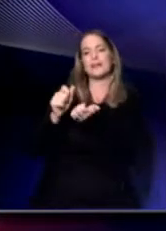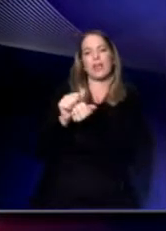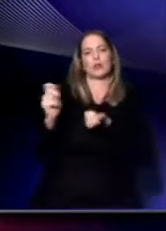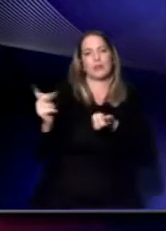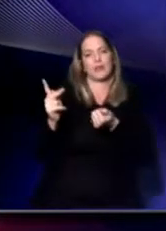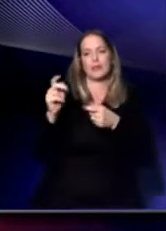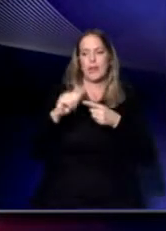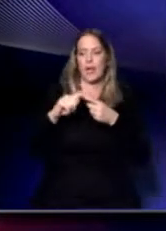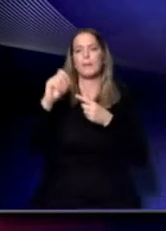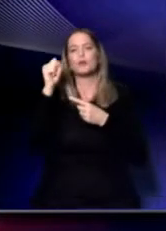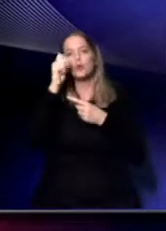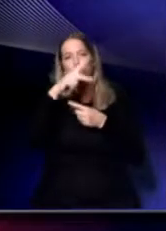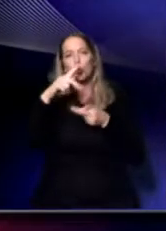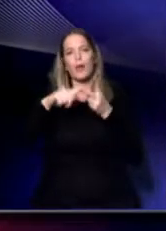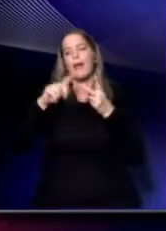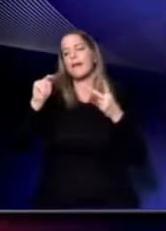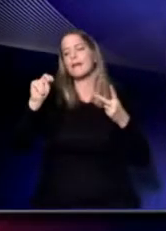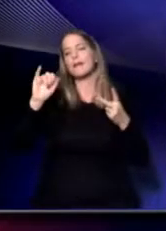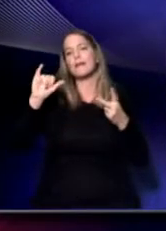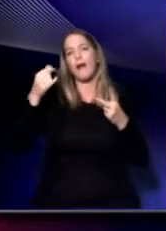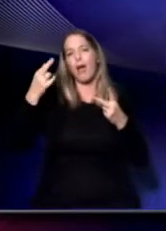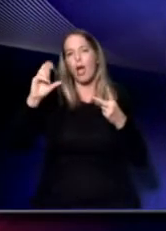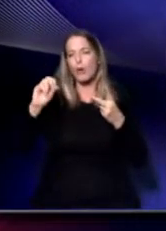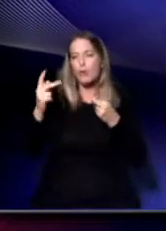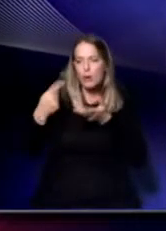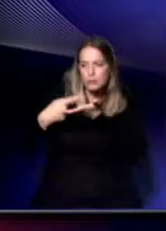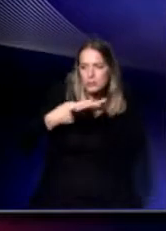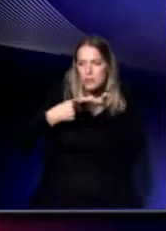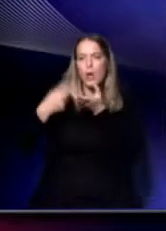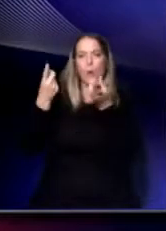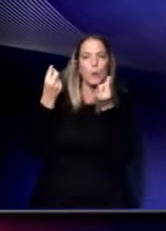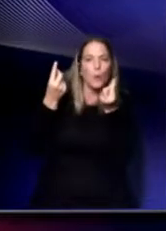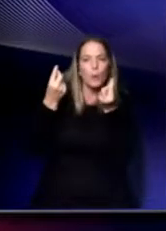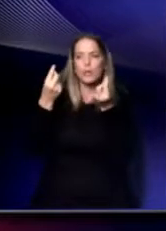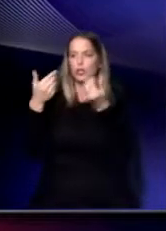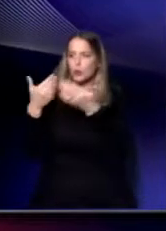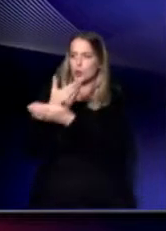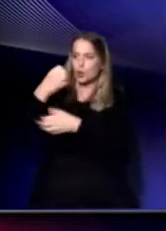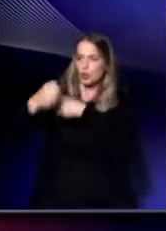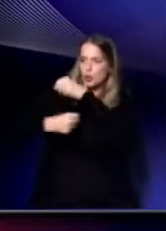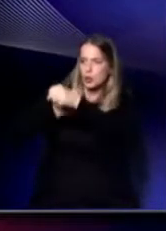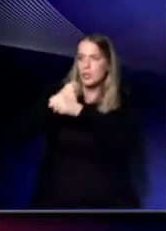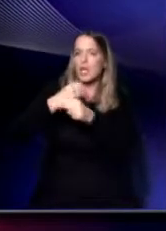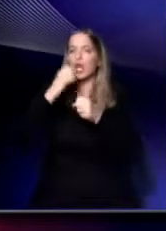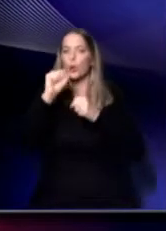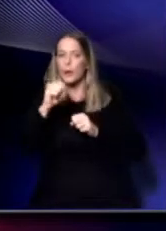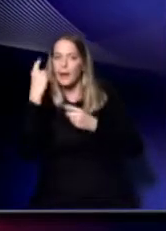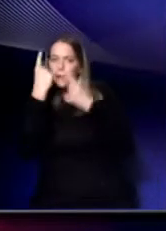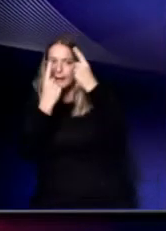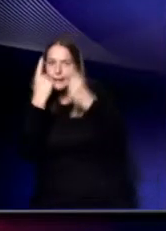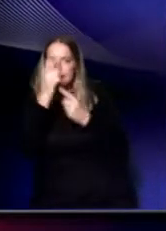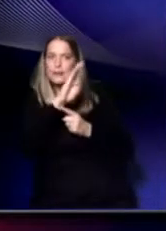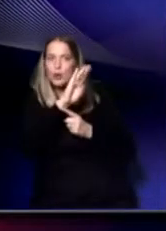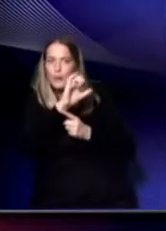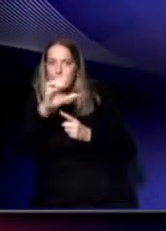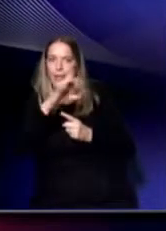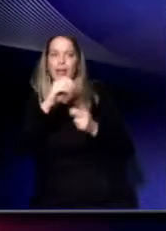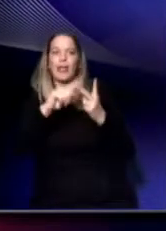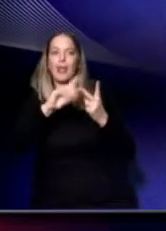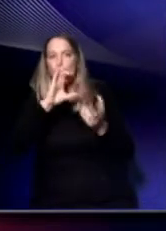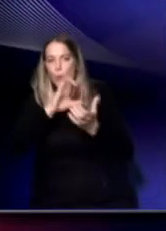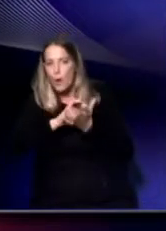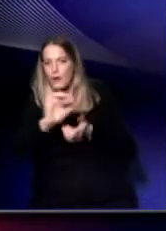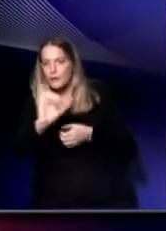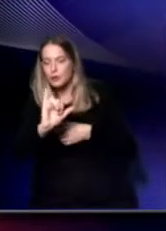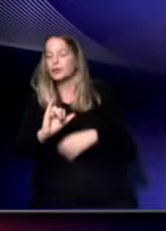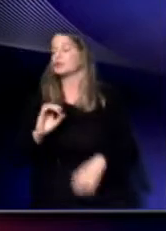about what we can do in the new calendar year in consideration of you and your wife as well. Very good. And Mark,